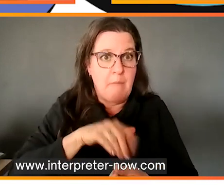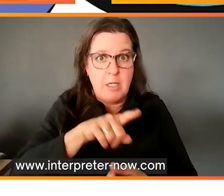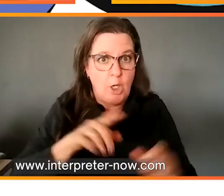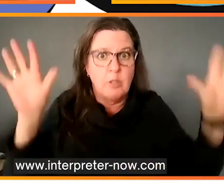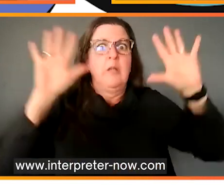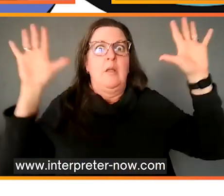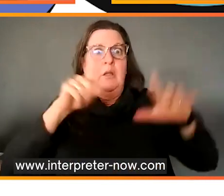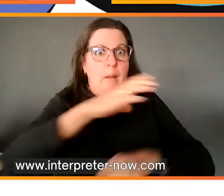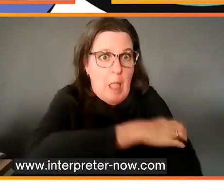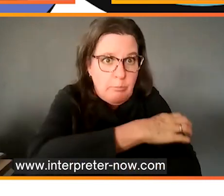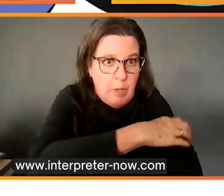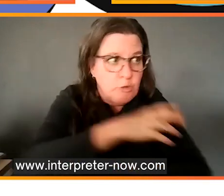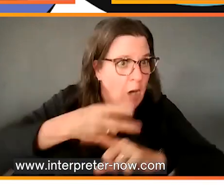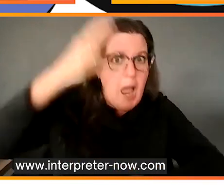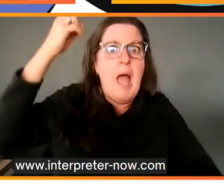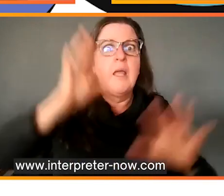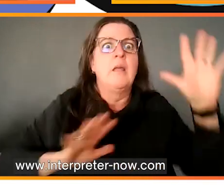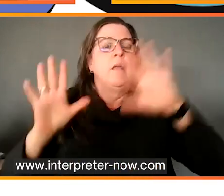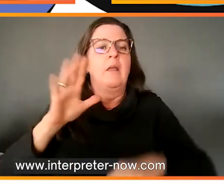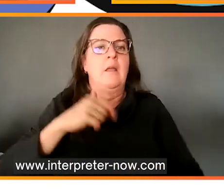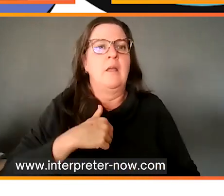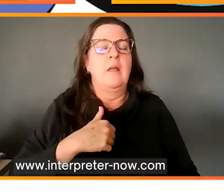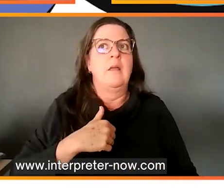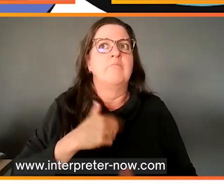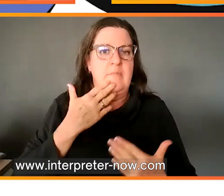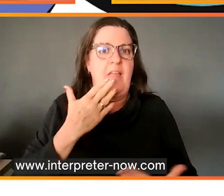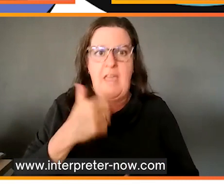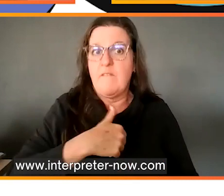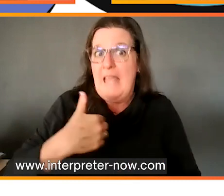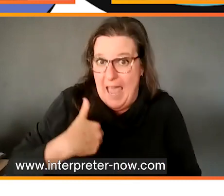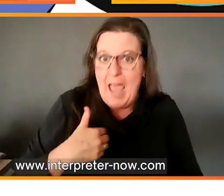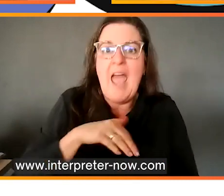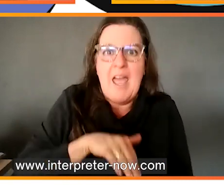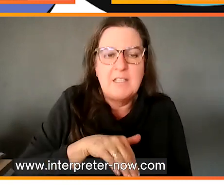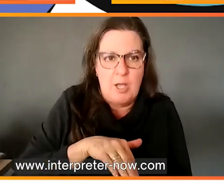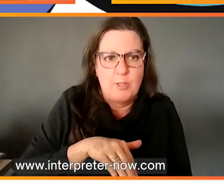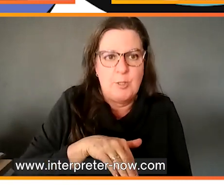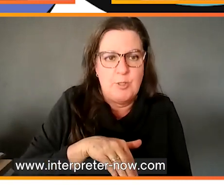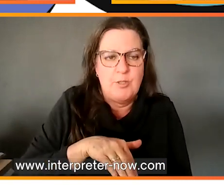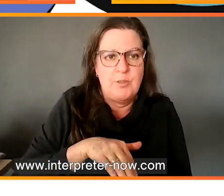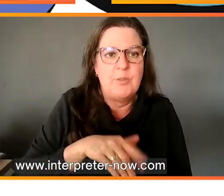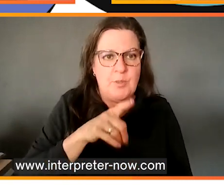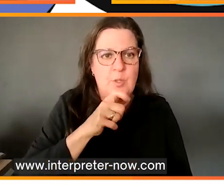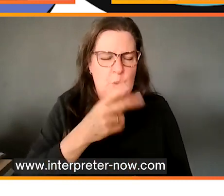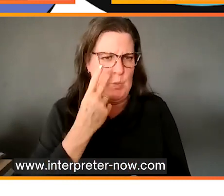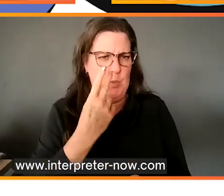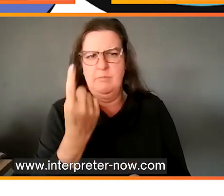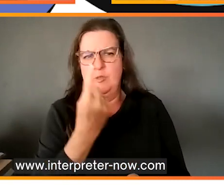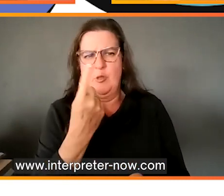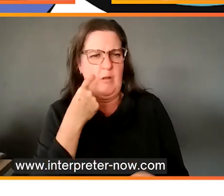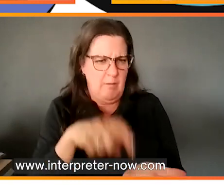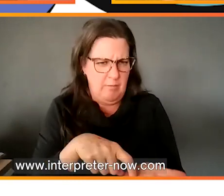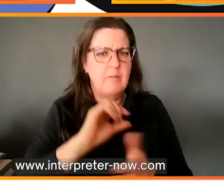time. And my doctor was so alarmed by my blood pressure. And thankfully, I had a